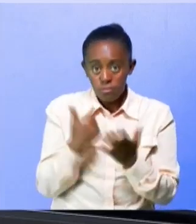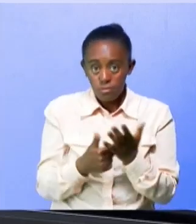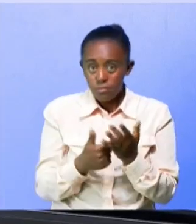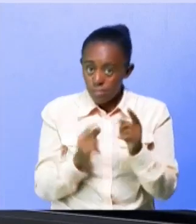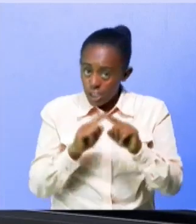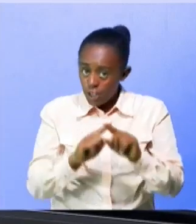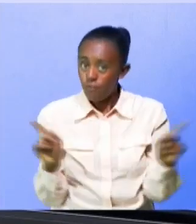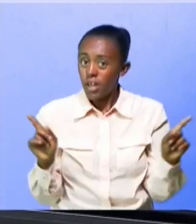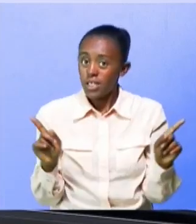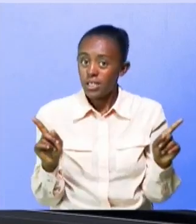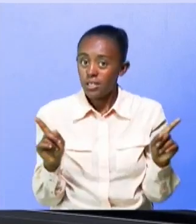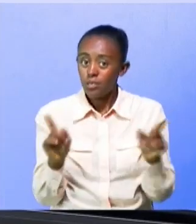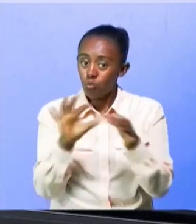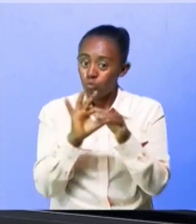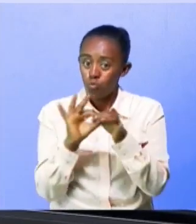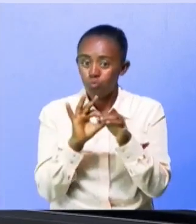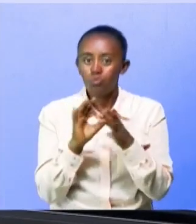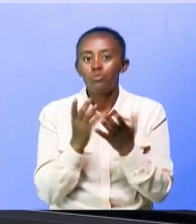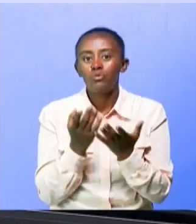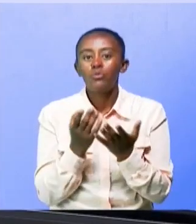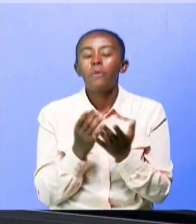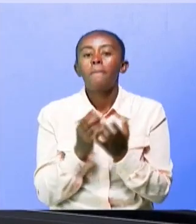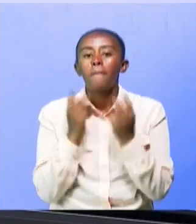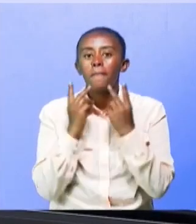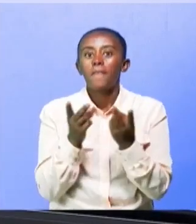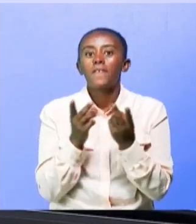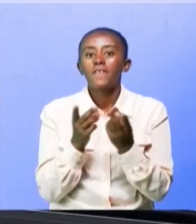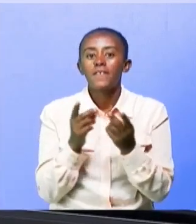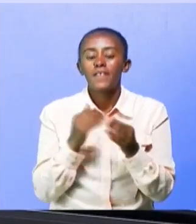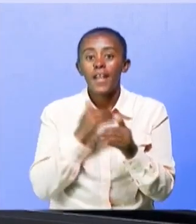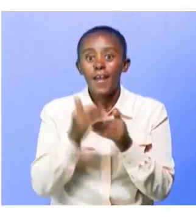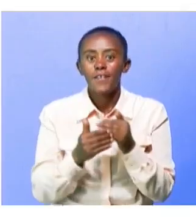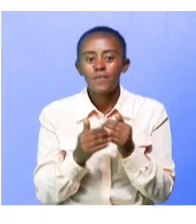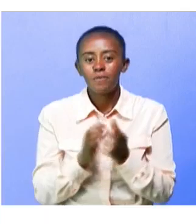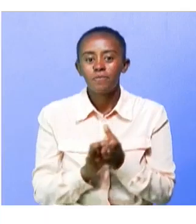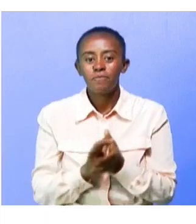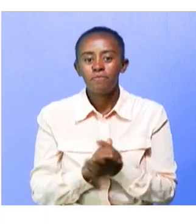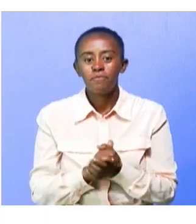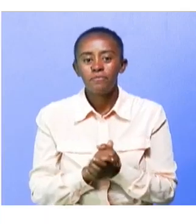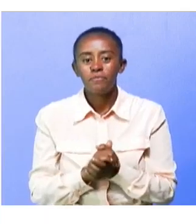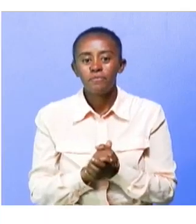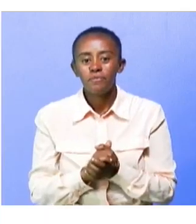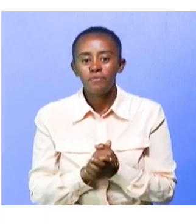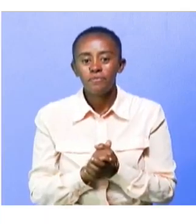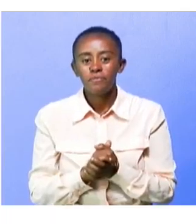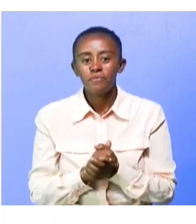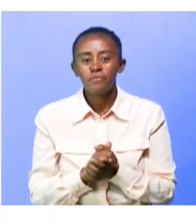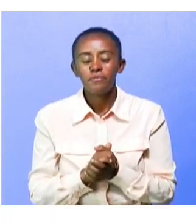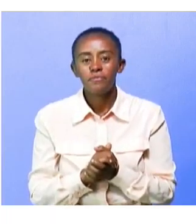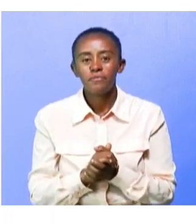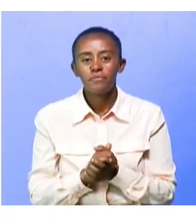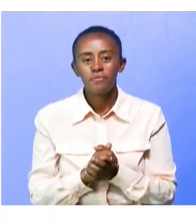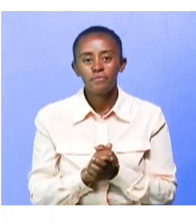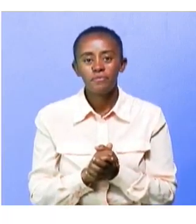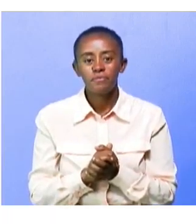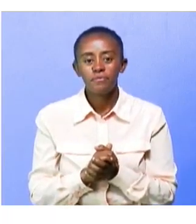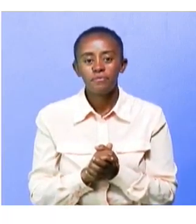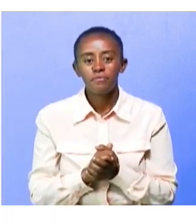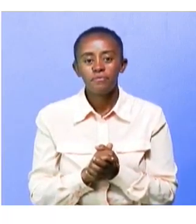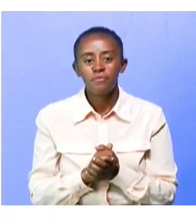the difference. Let's go and see the next one. Good.